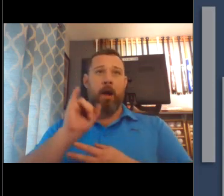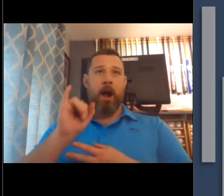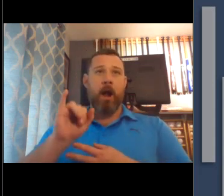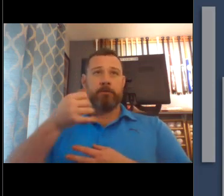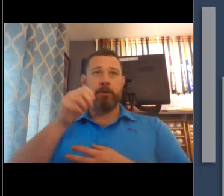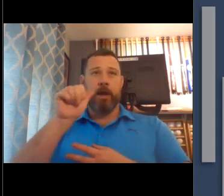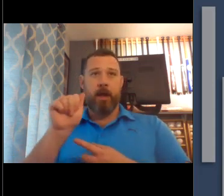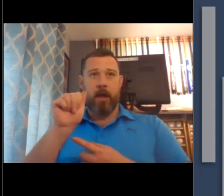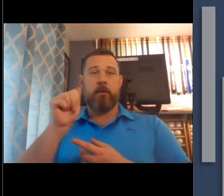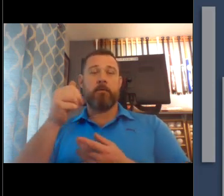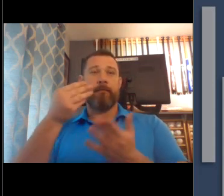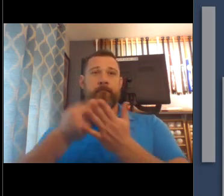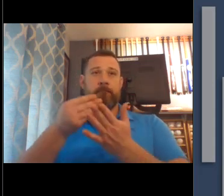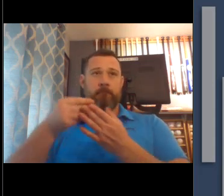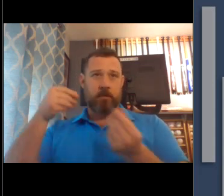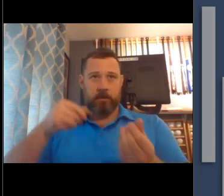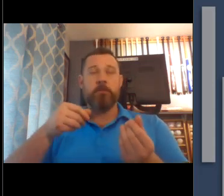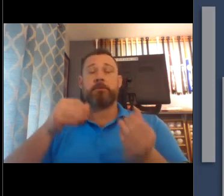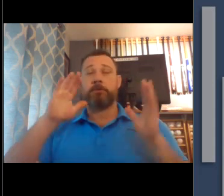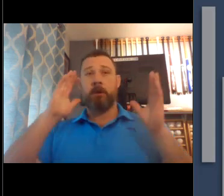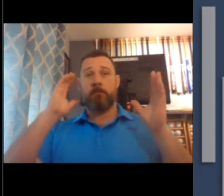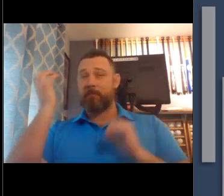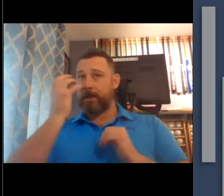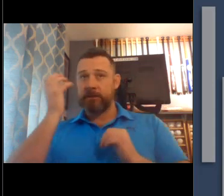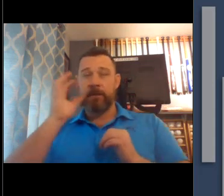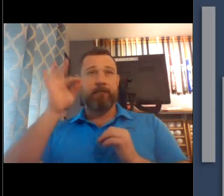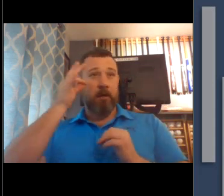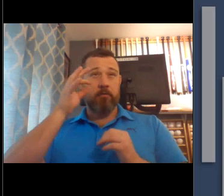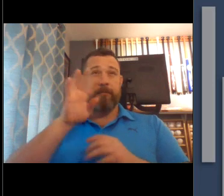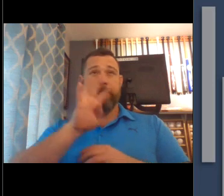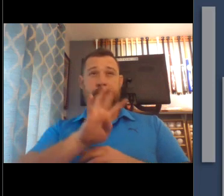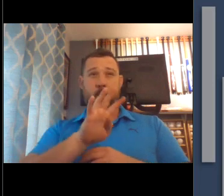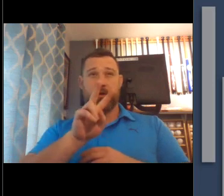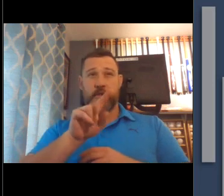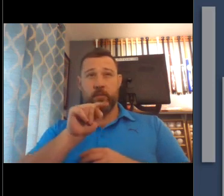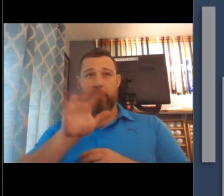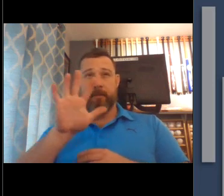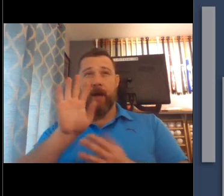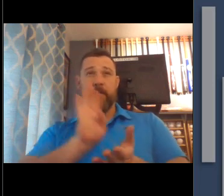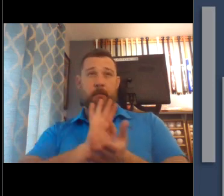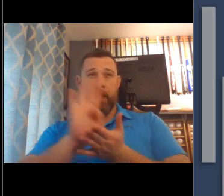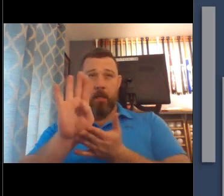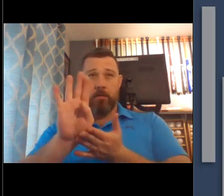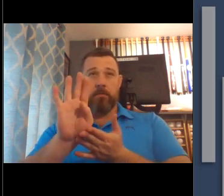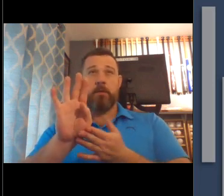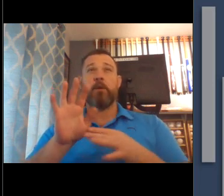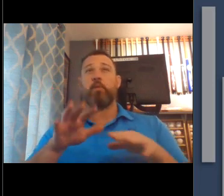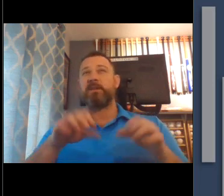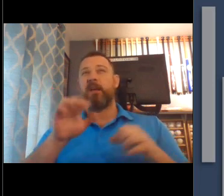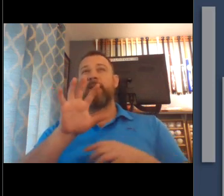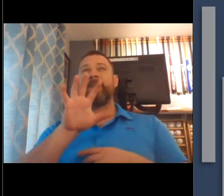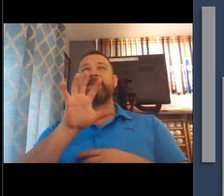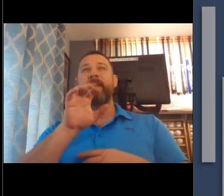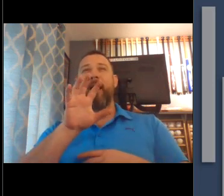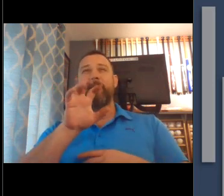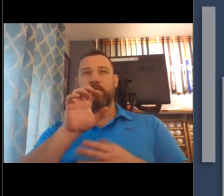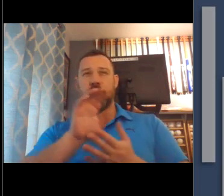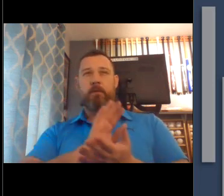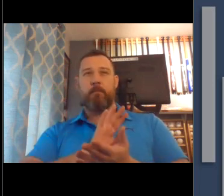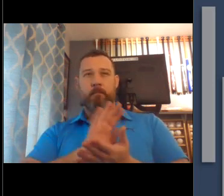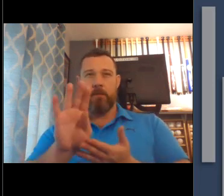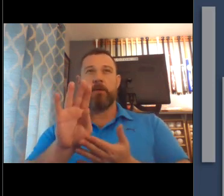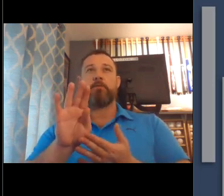It's amazing. The federal funds are $42.5 billion. It would take $500 billion to reach all